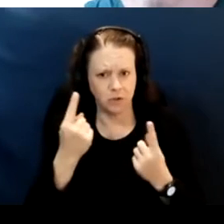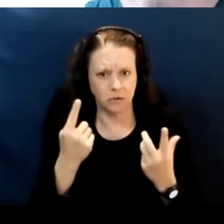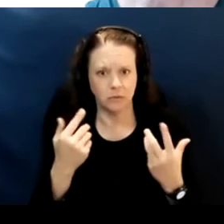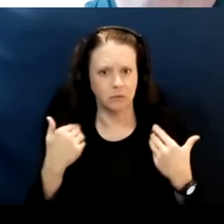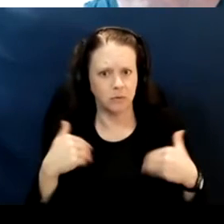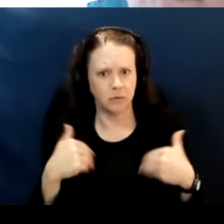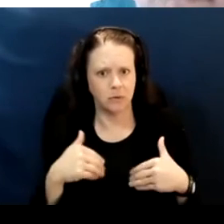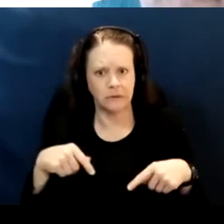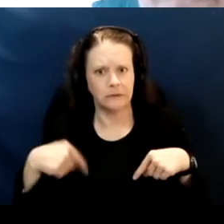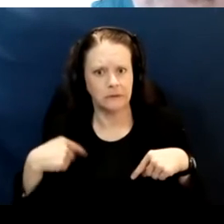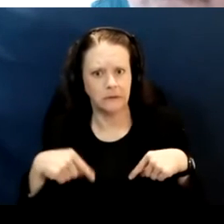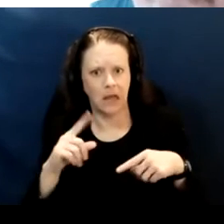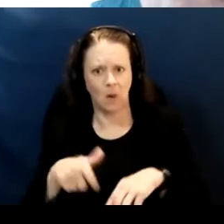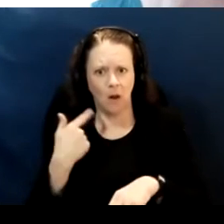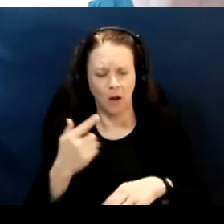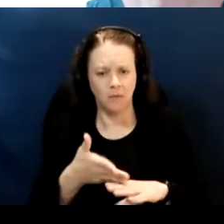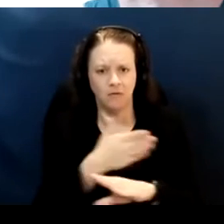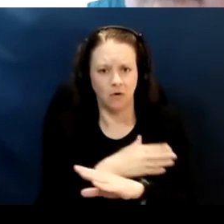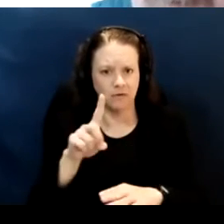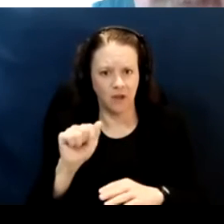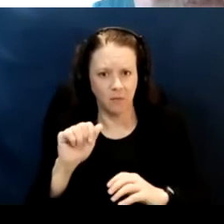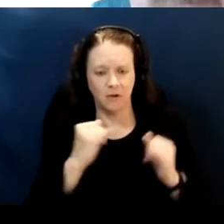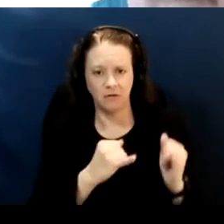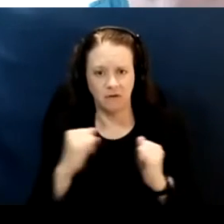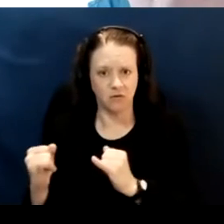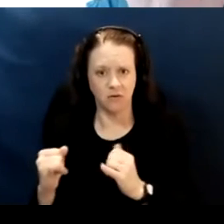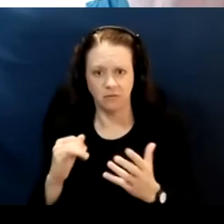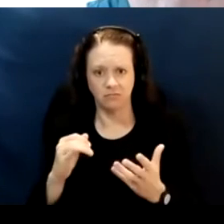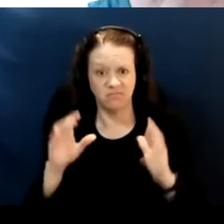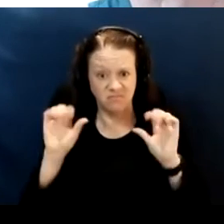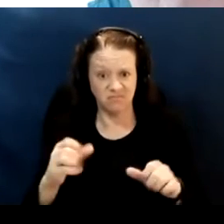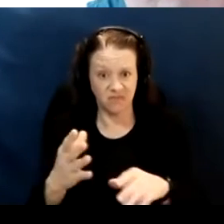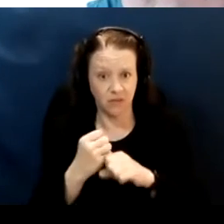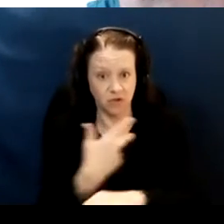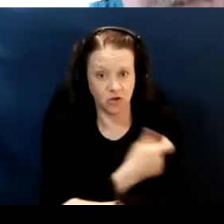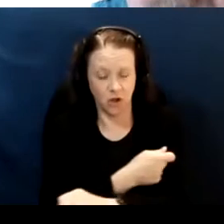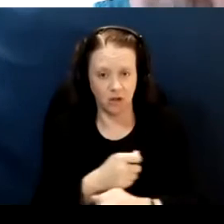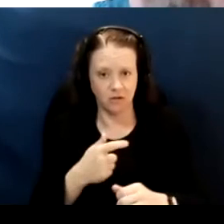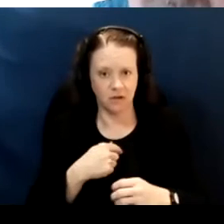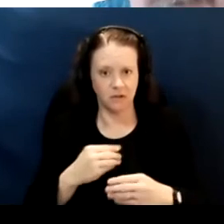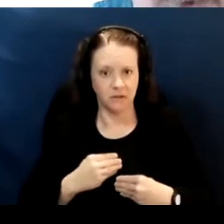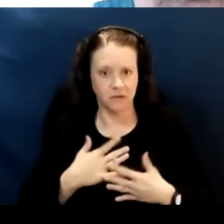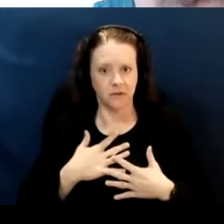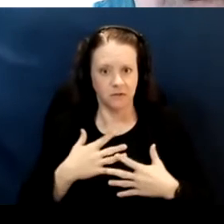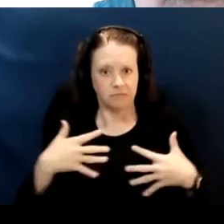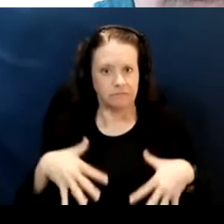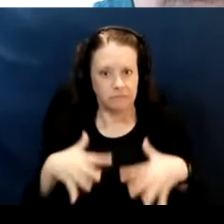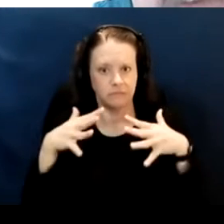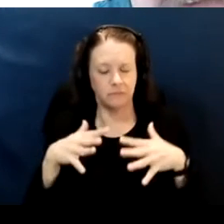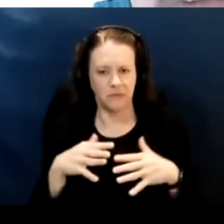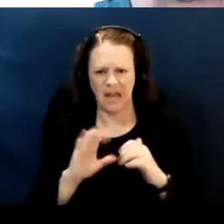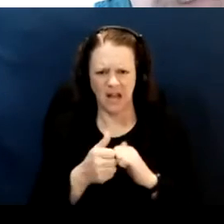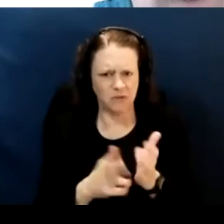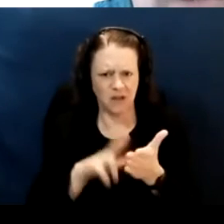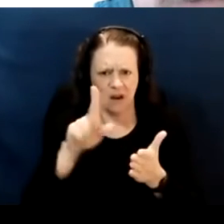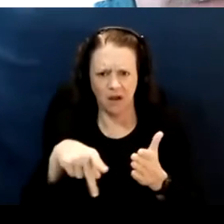individuals to be able to get access to the shots. It created a lot of anxiety. So to sign up for it, we didn't know how it was going to